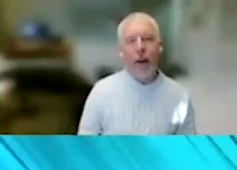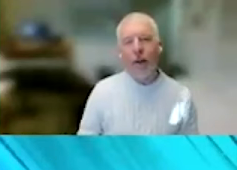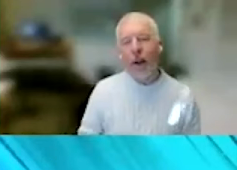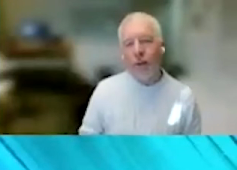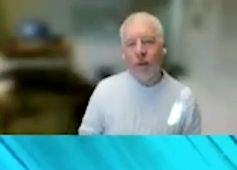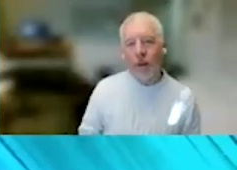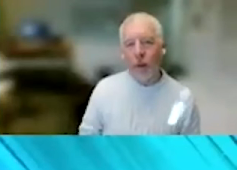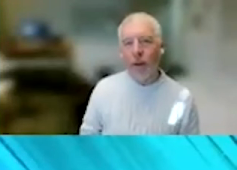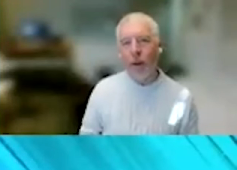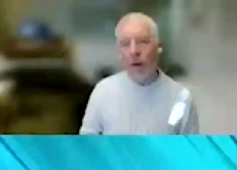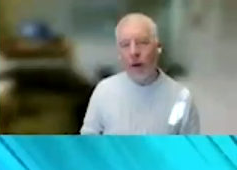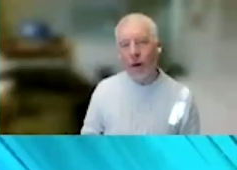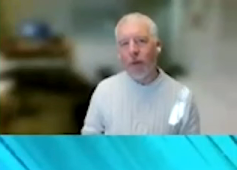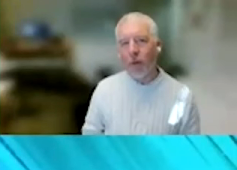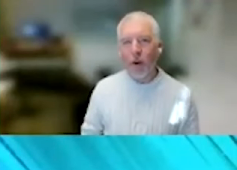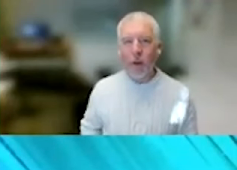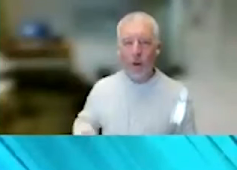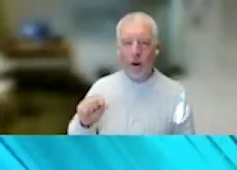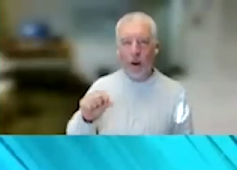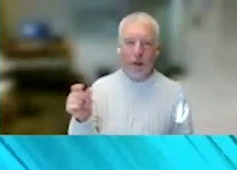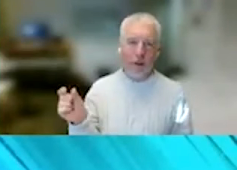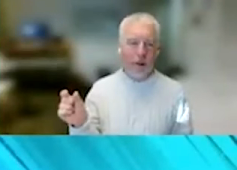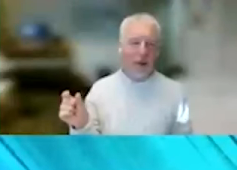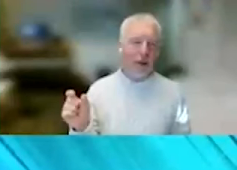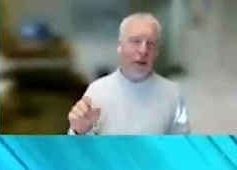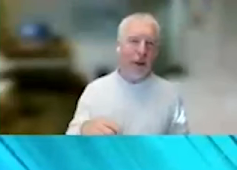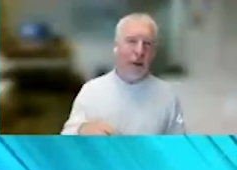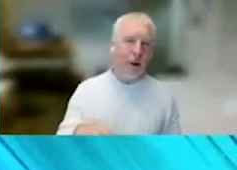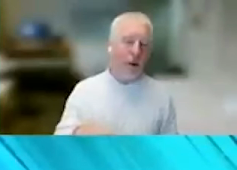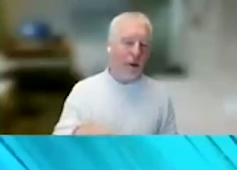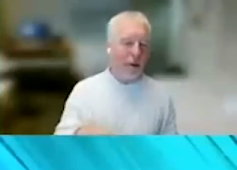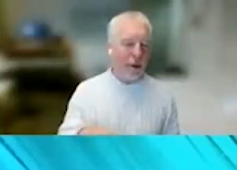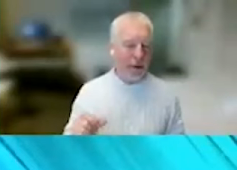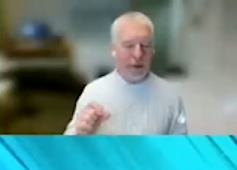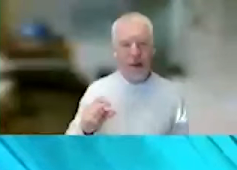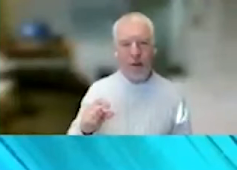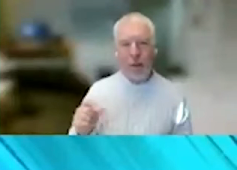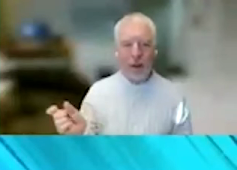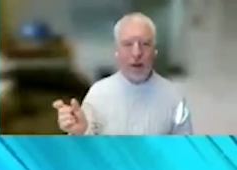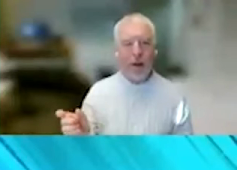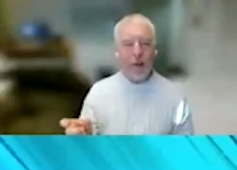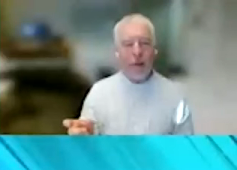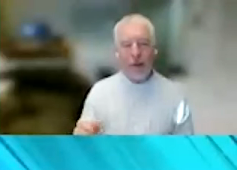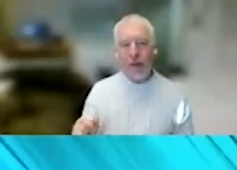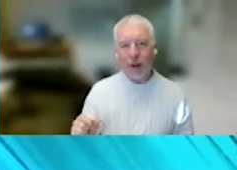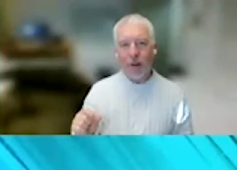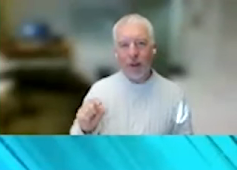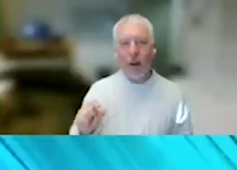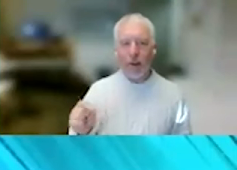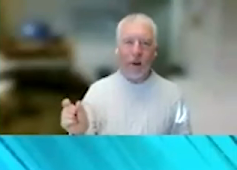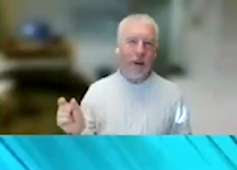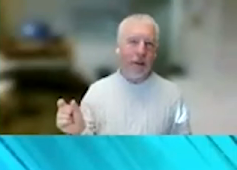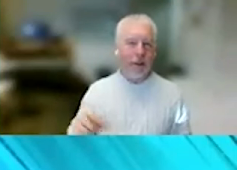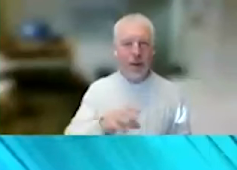It's as you would see with a Microsoft Word document, .doc, or a JPEG is .jpeg. SRT file